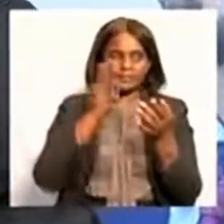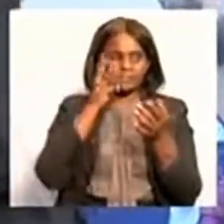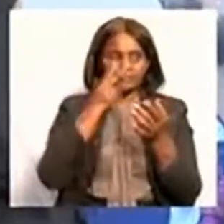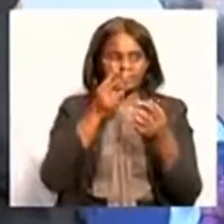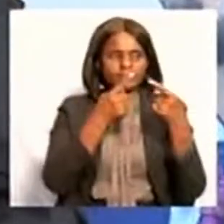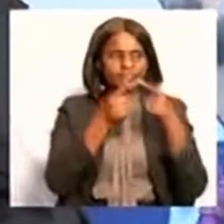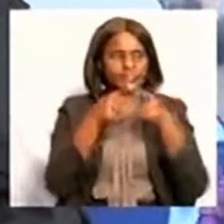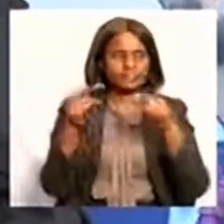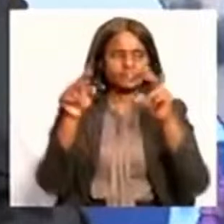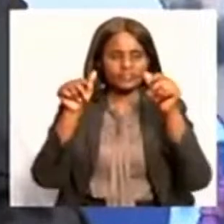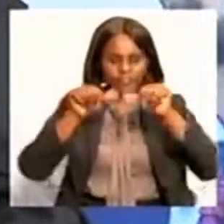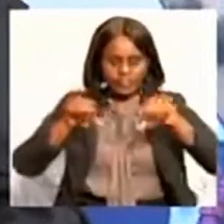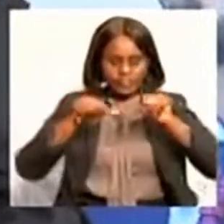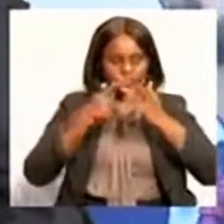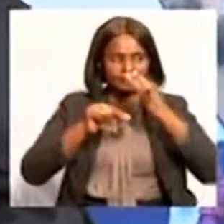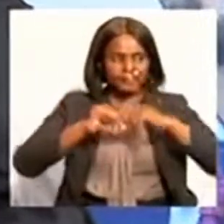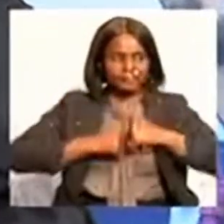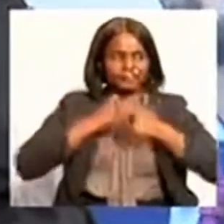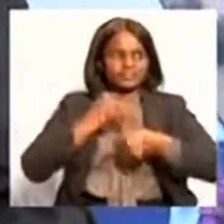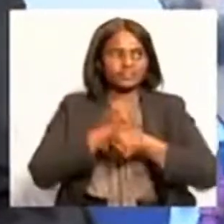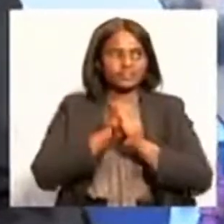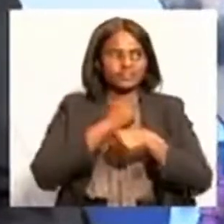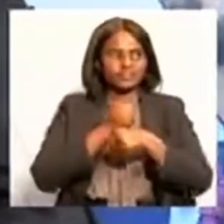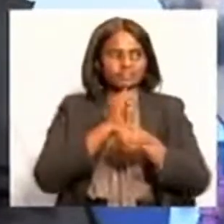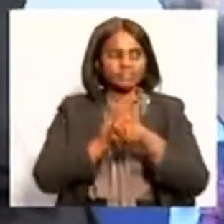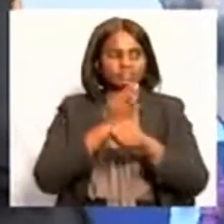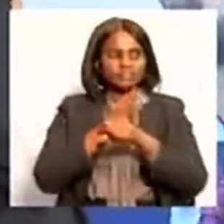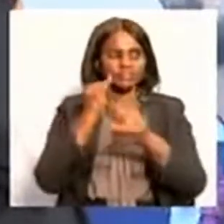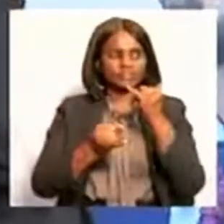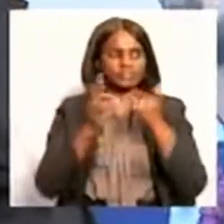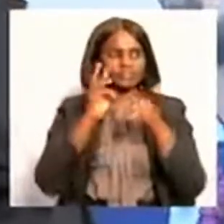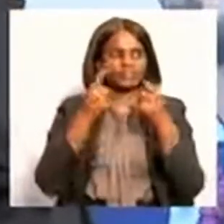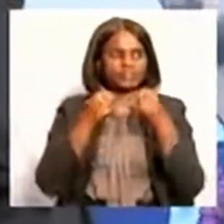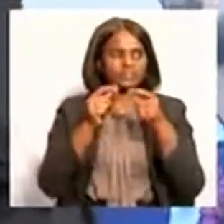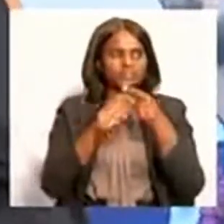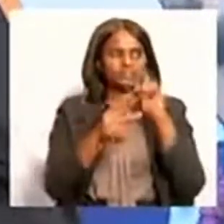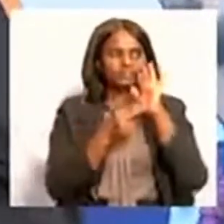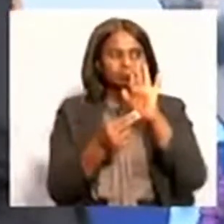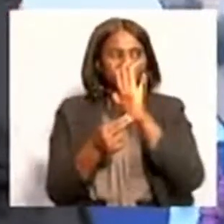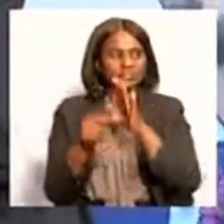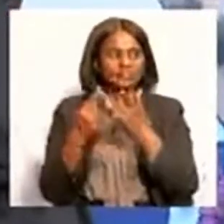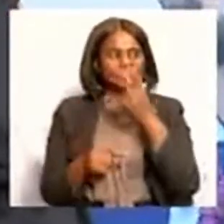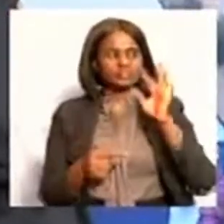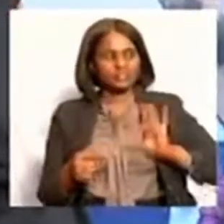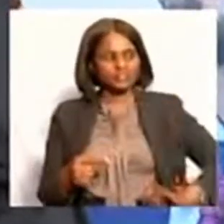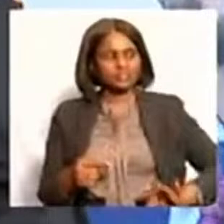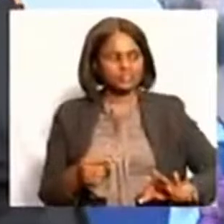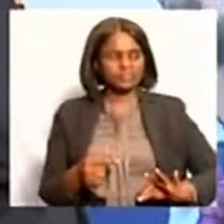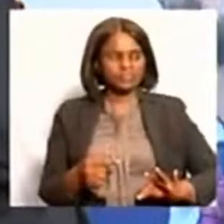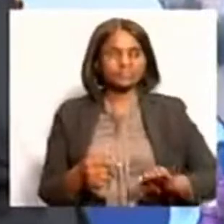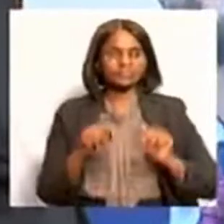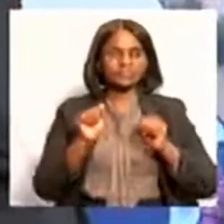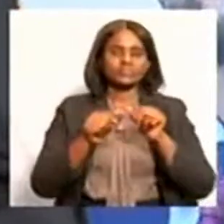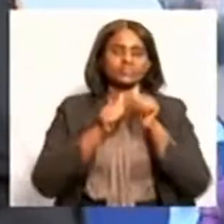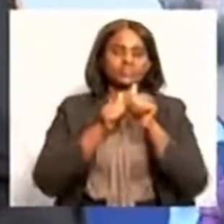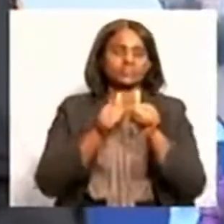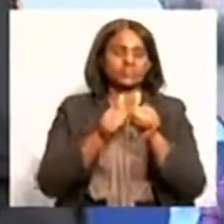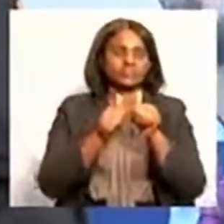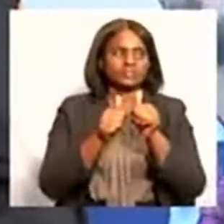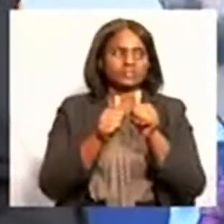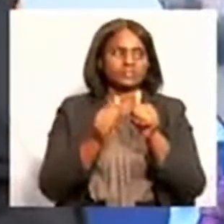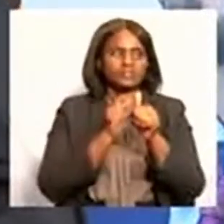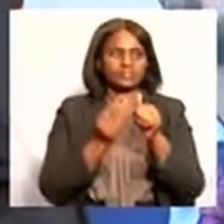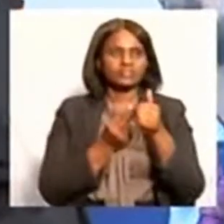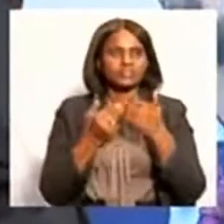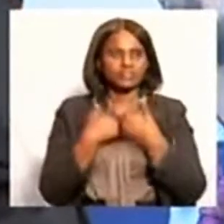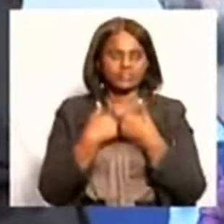of audits that we do produce. Then I'll try or endeavor to demonstrate what benefit we do bring to the fore. So we